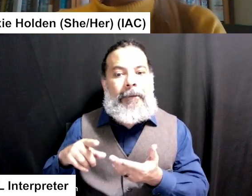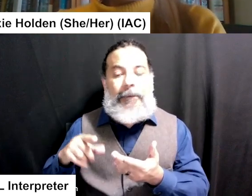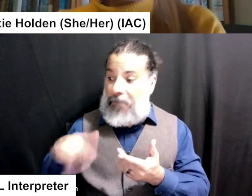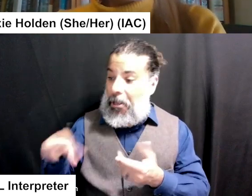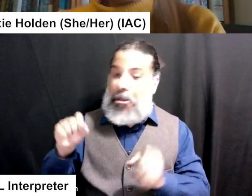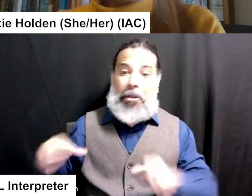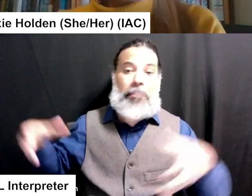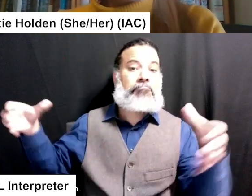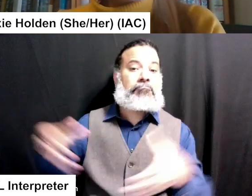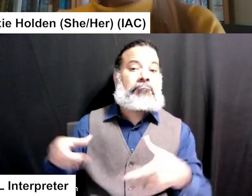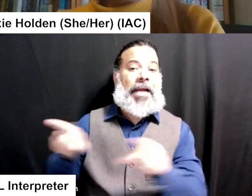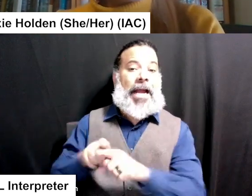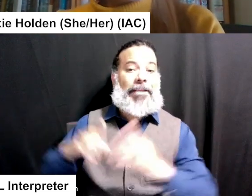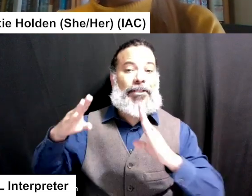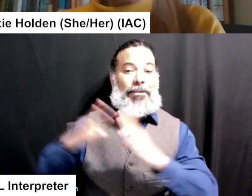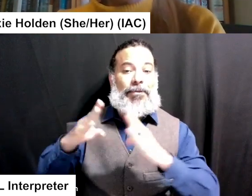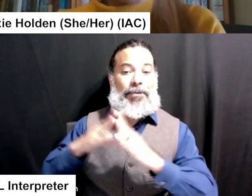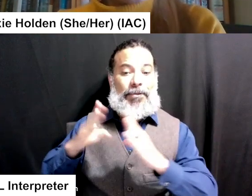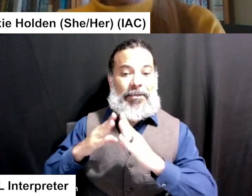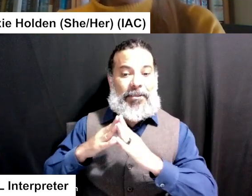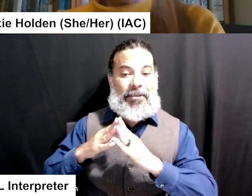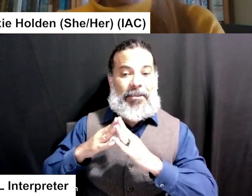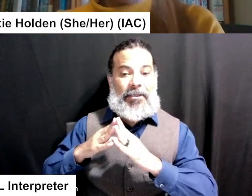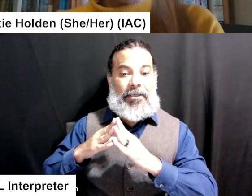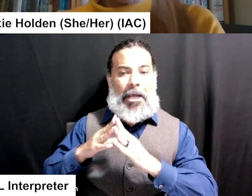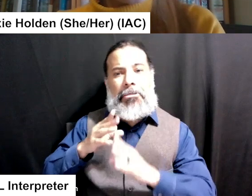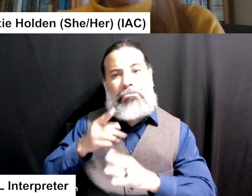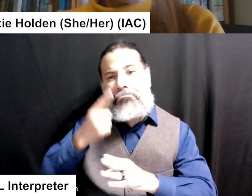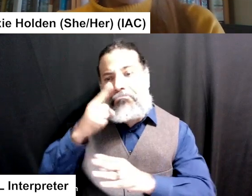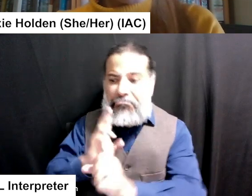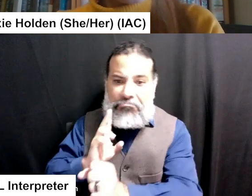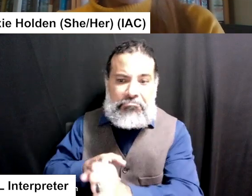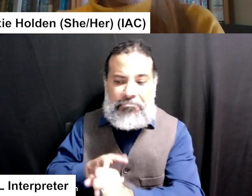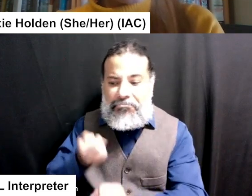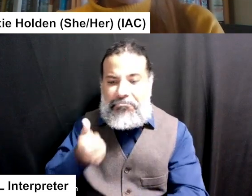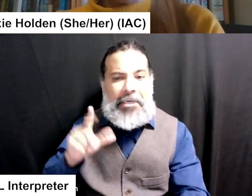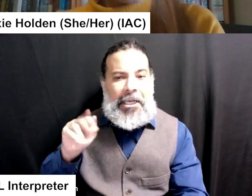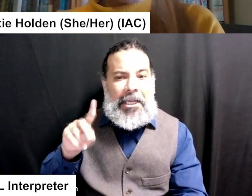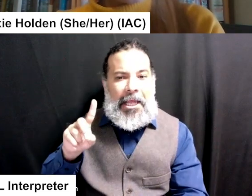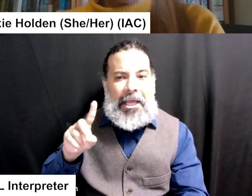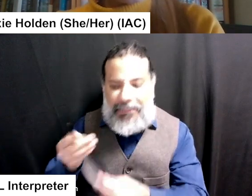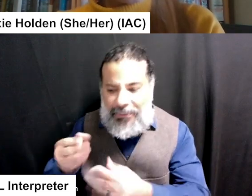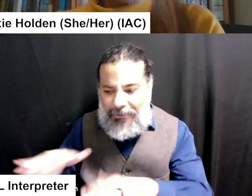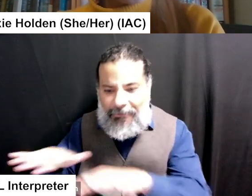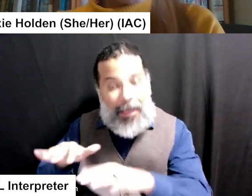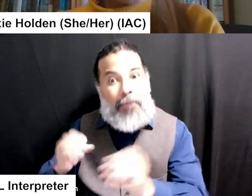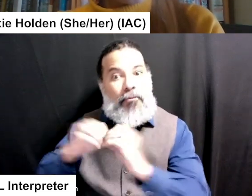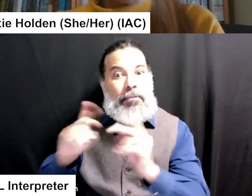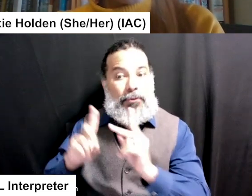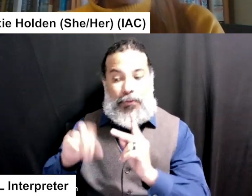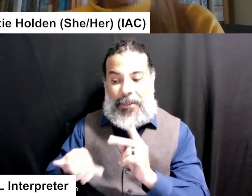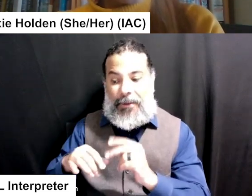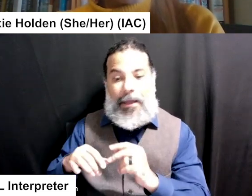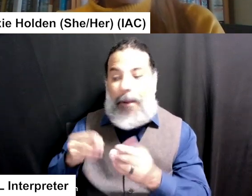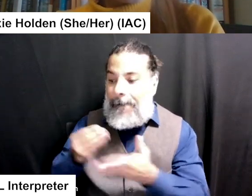together as a community and chip in for a land, which is what more folks are doing,